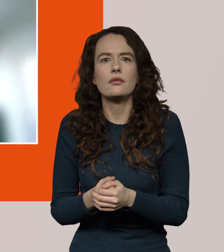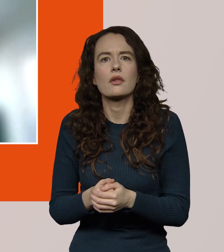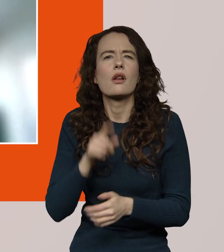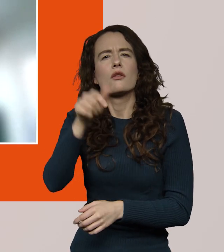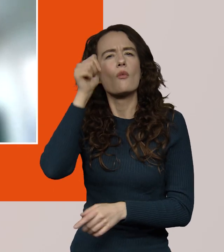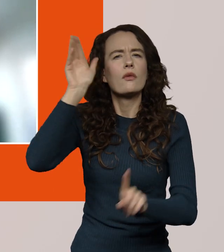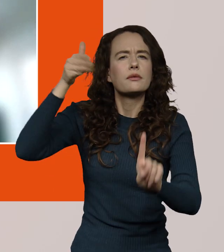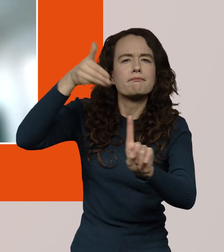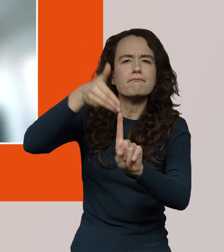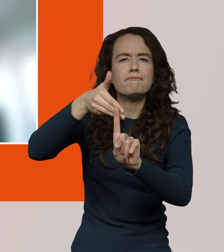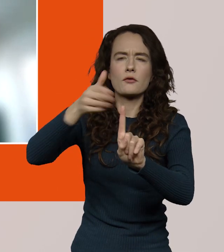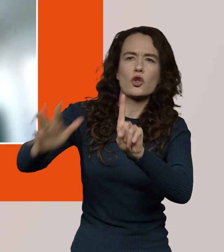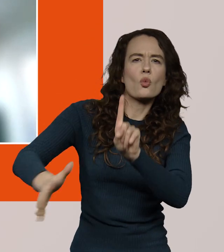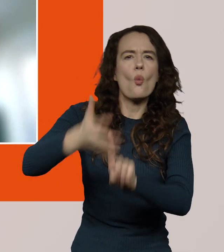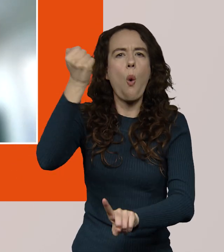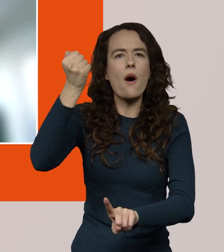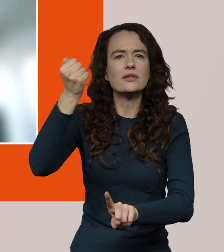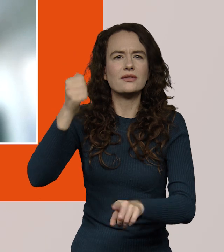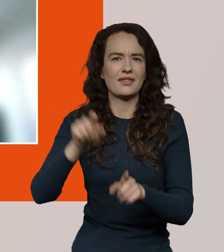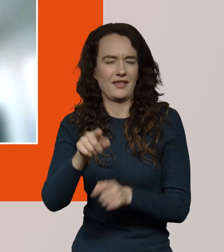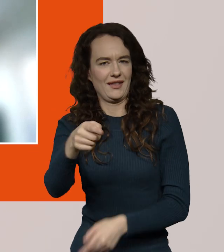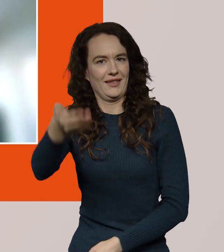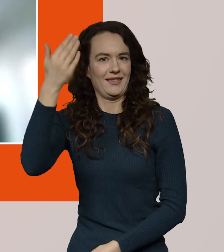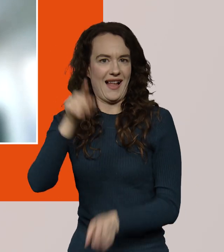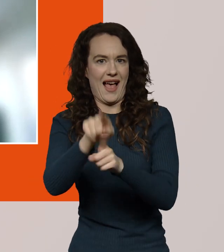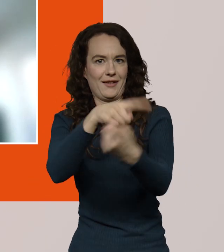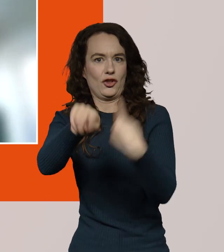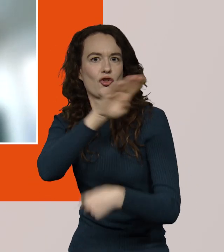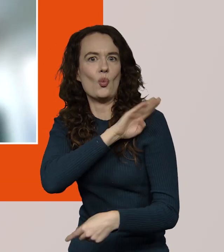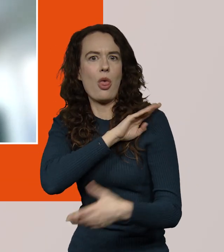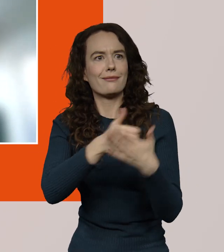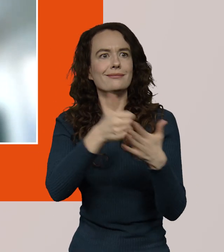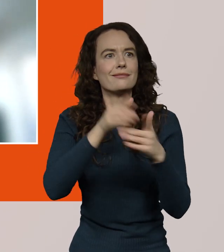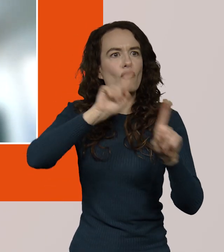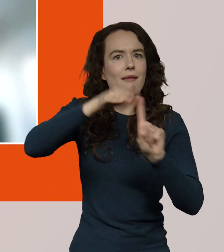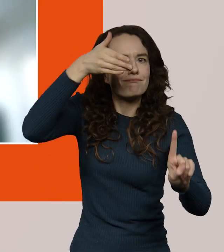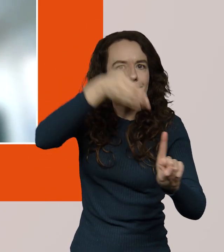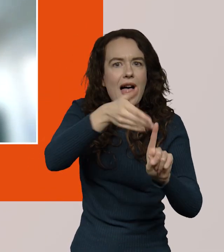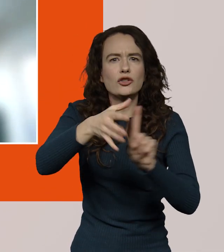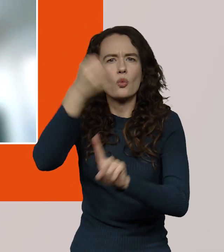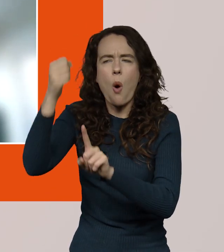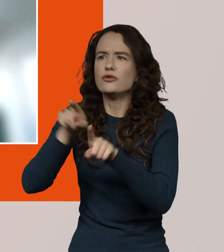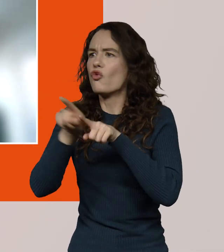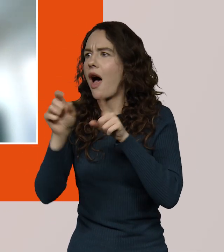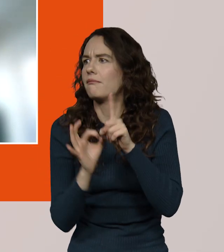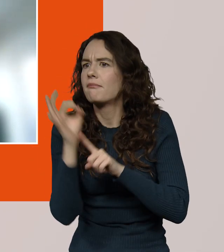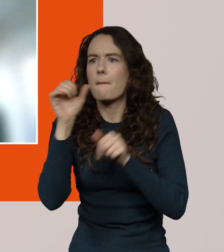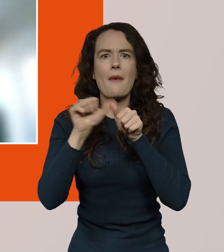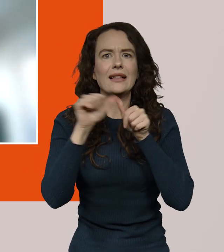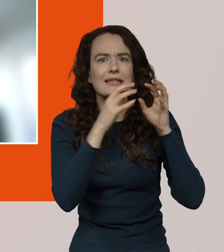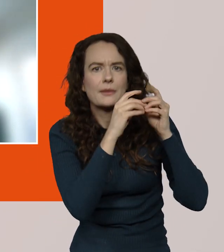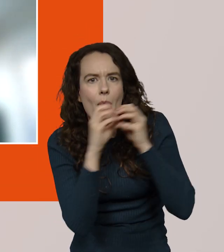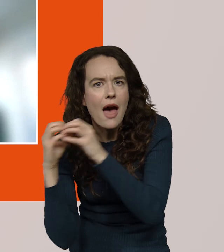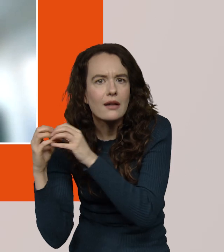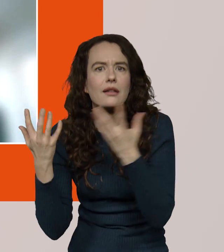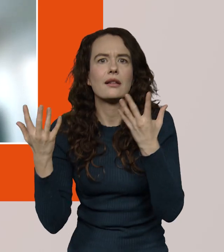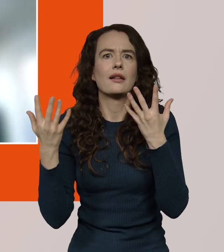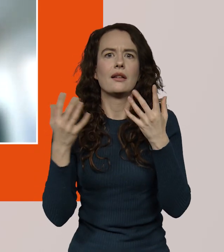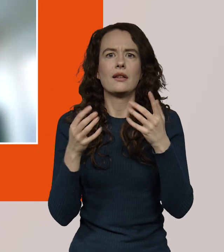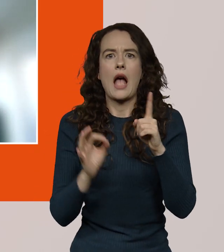than just someone I work with, but a real support bubble for me. Such a nice answer. And I also love the idea of thinking of everyone in